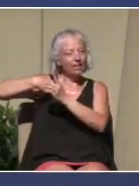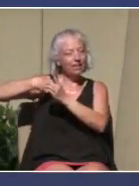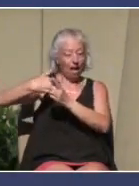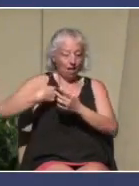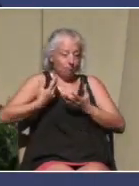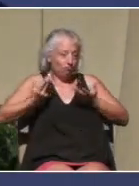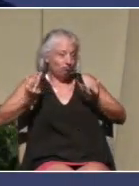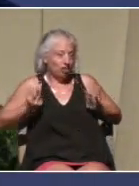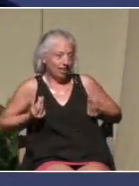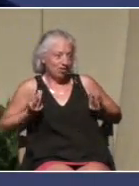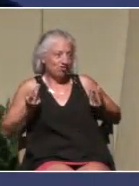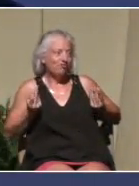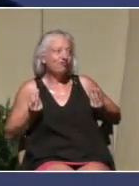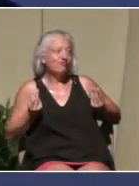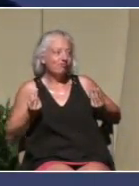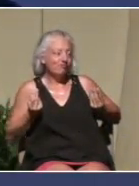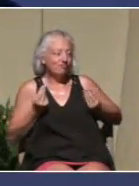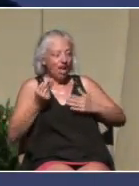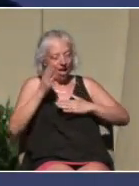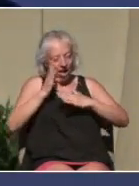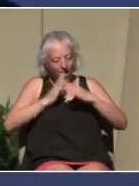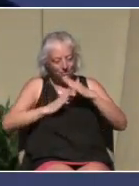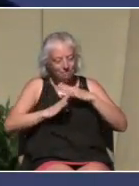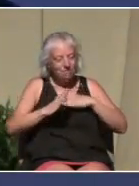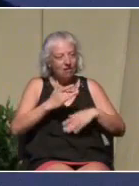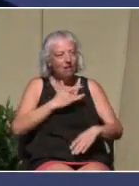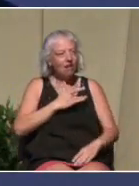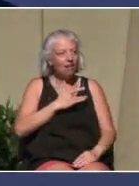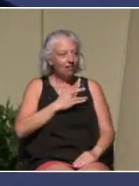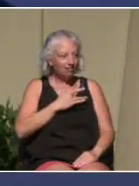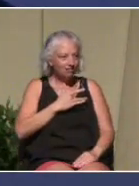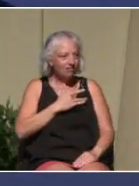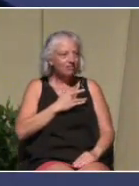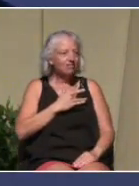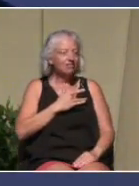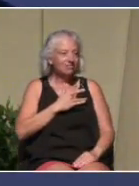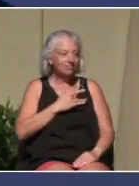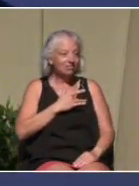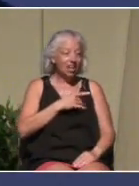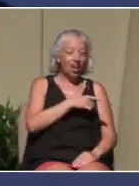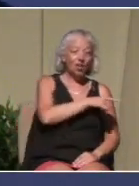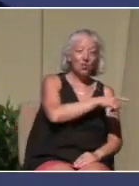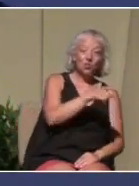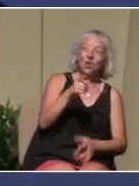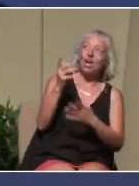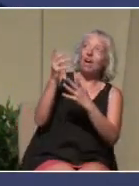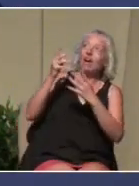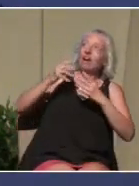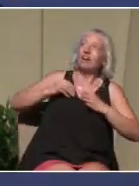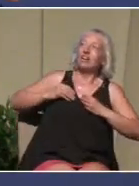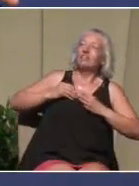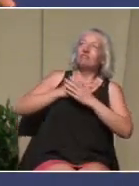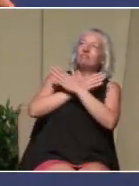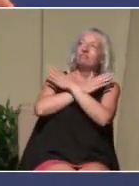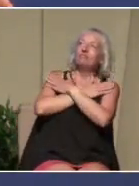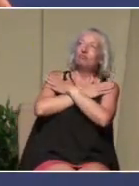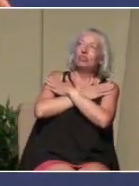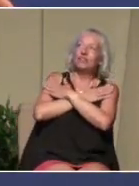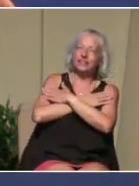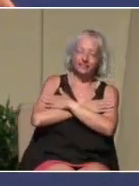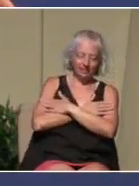gentle and humble in heart, and you will find rest for your